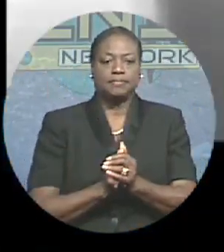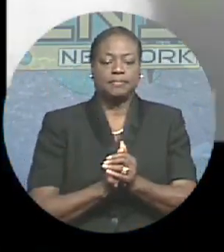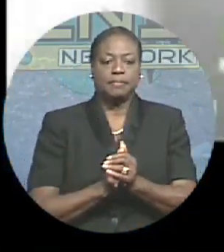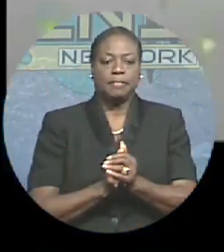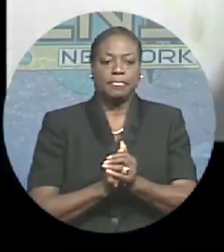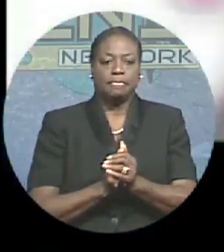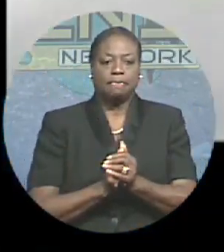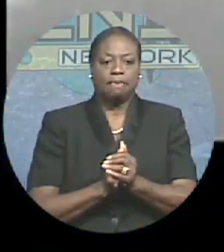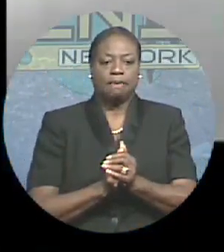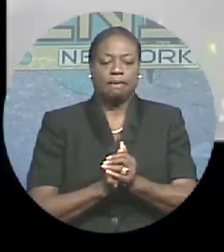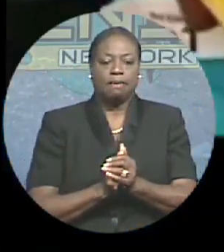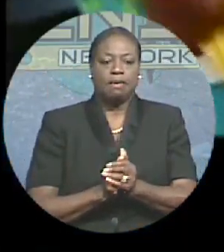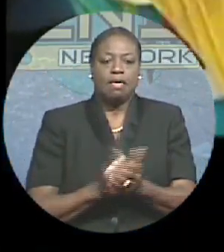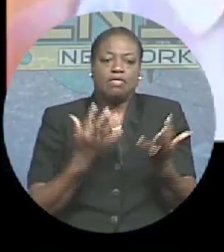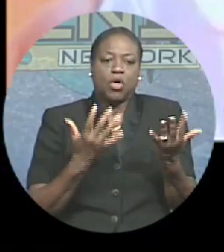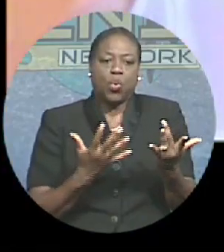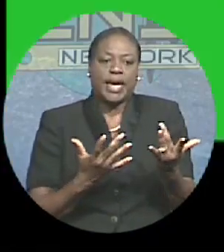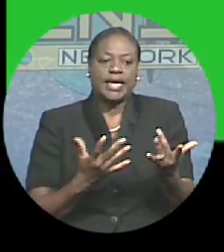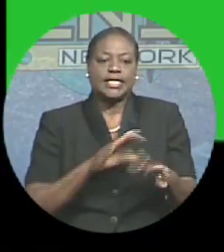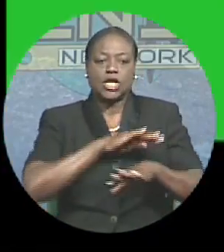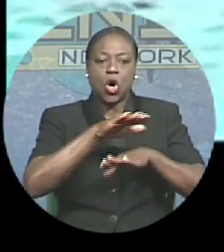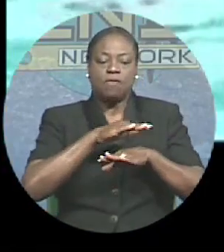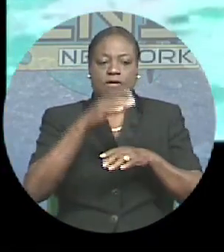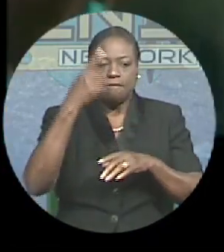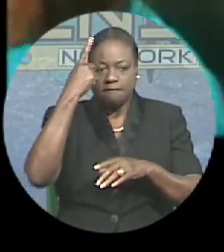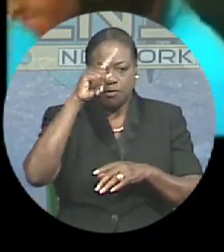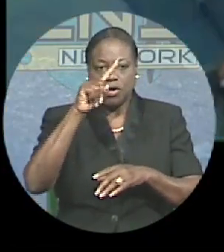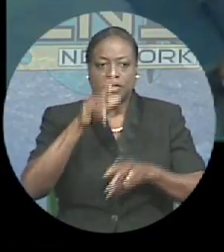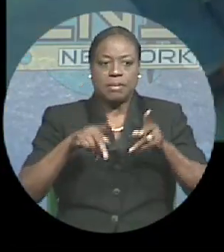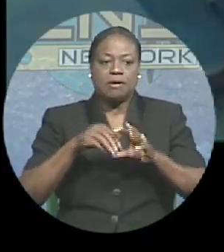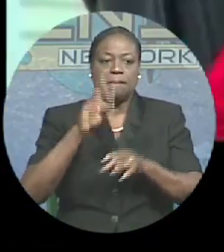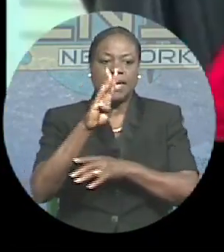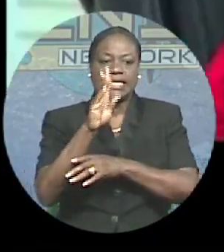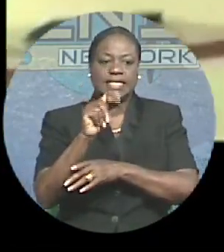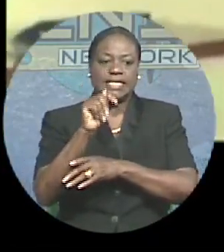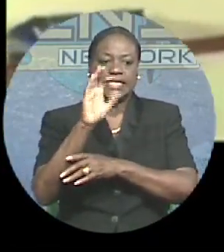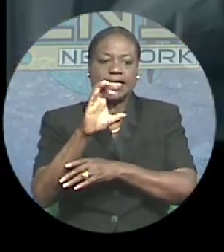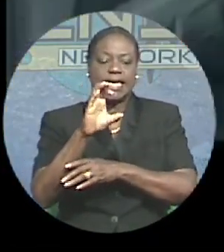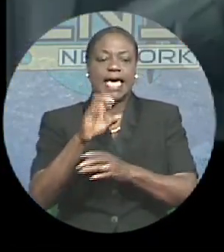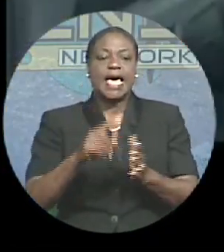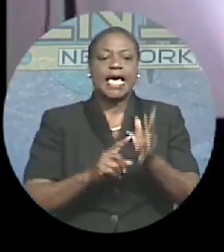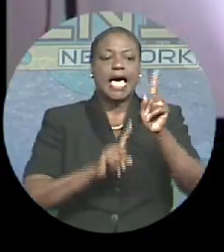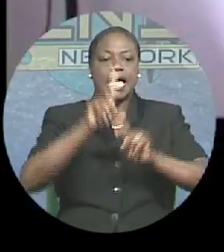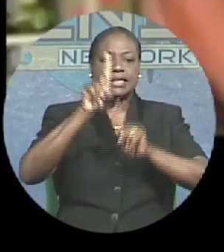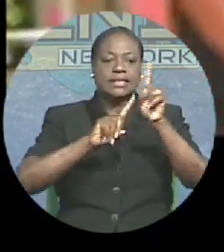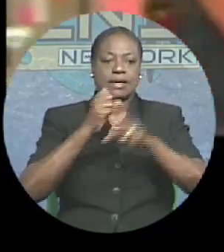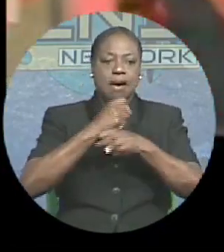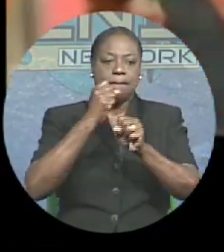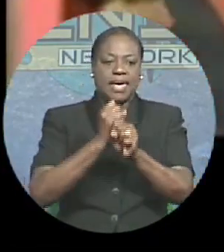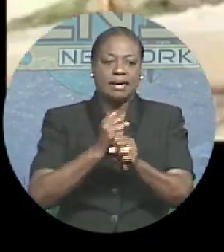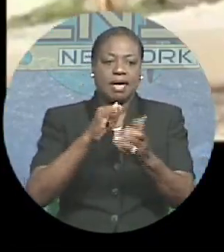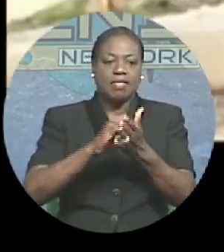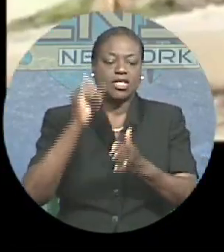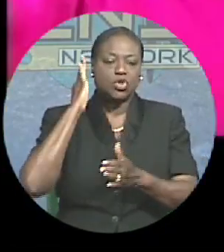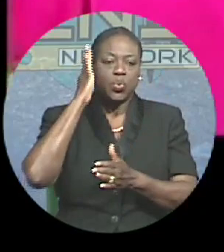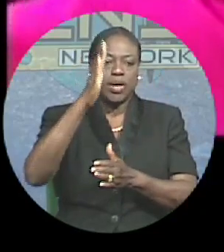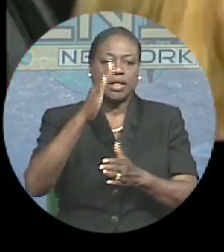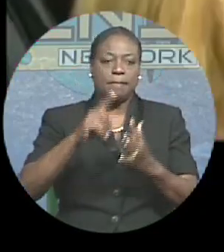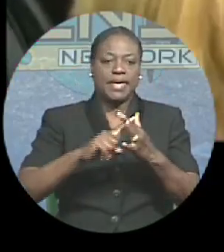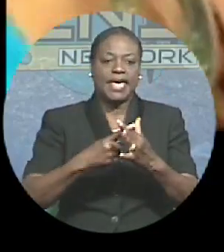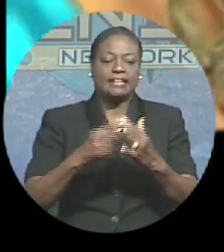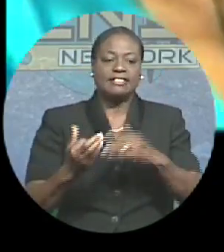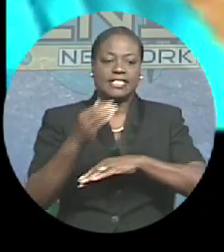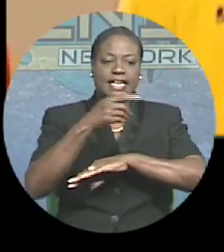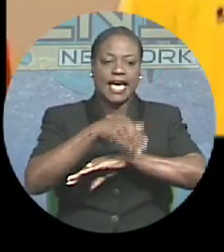Well, the wait is finally over for fans of the BTC Star Maker show, which premieres right here on ZNS tonight following our evening news